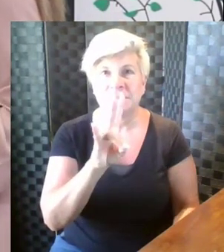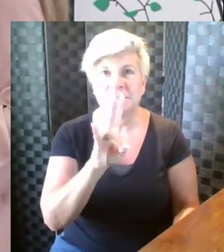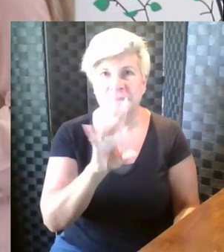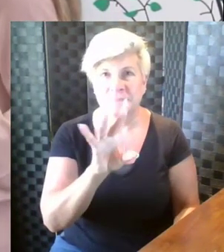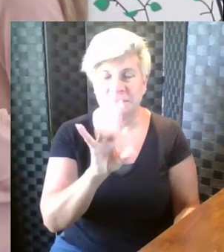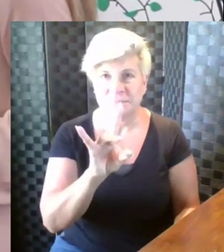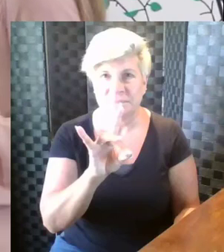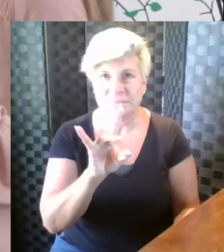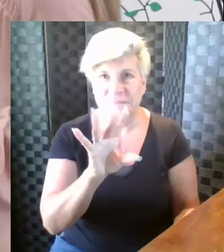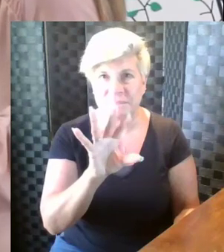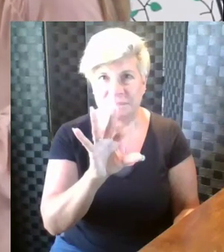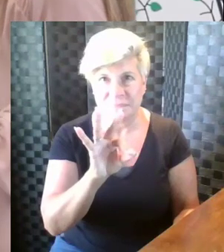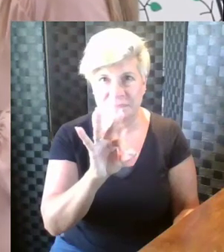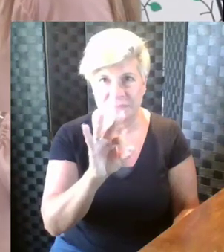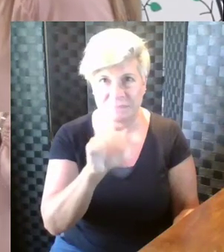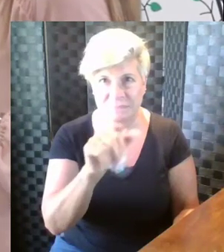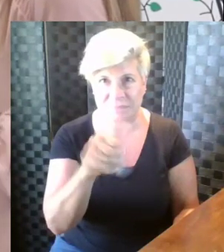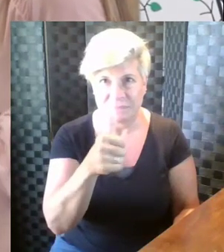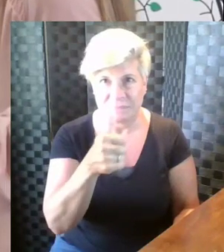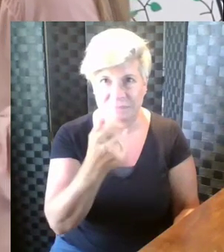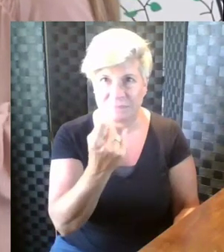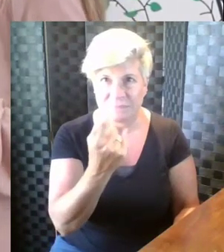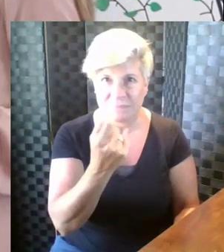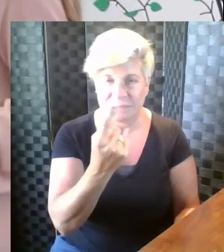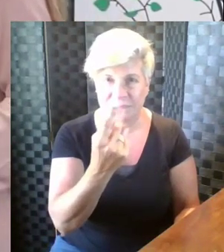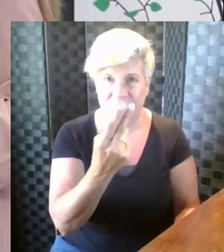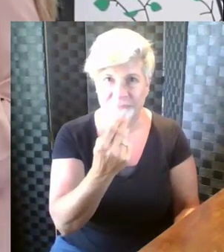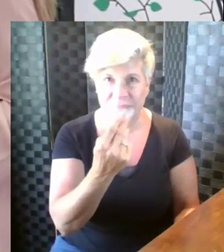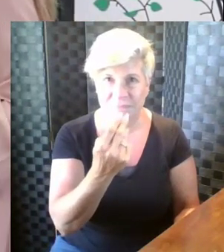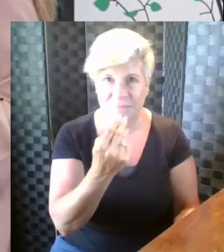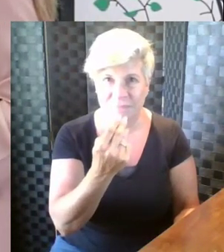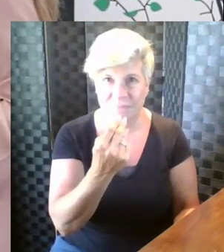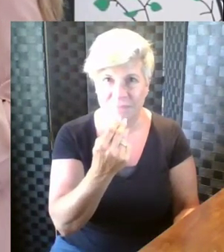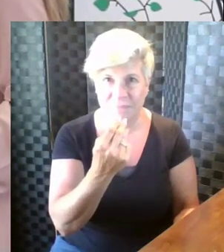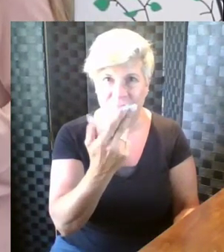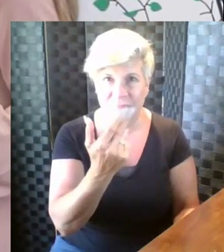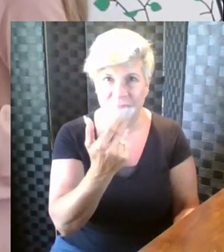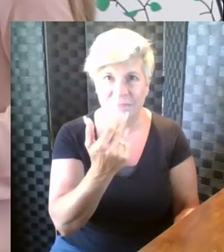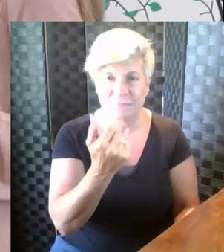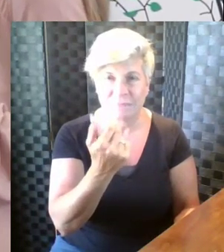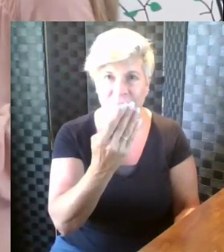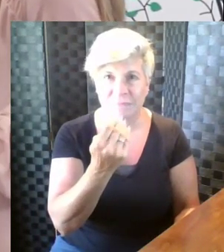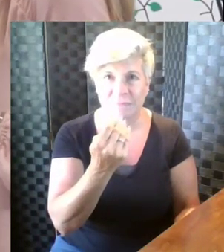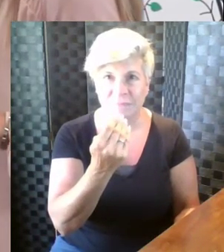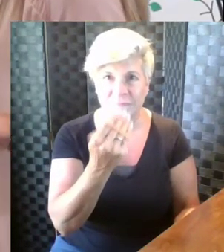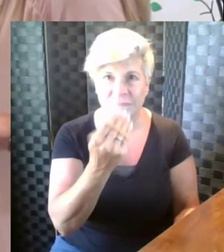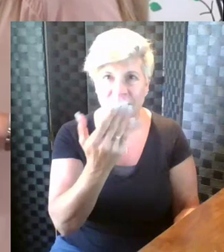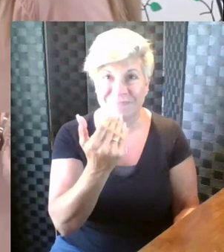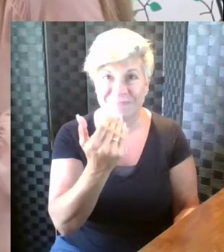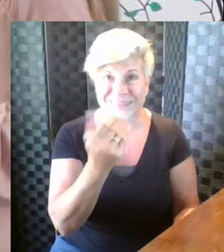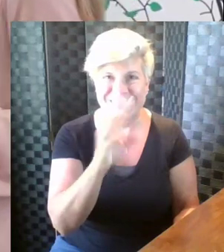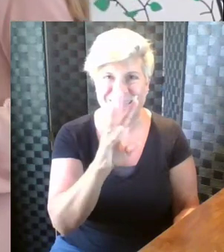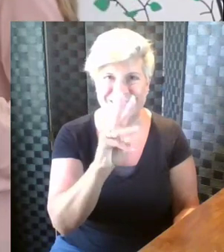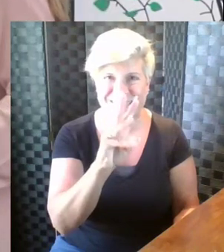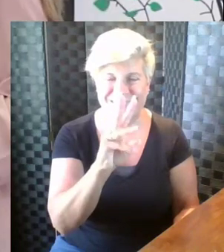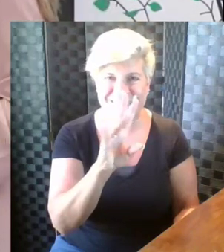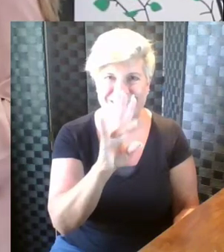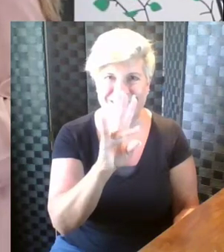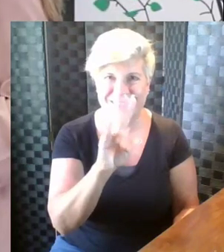6, 7, 8, 9, 10, 11, 12, 13, 14,